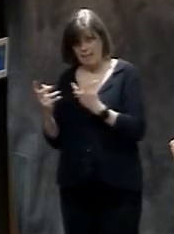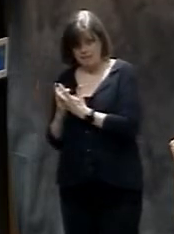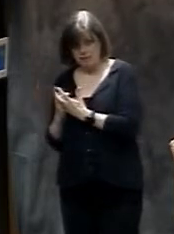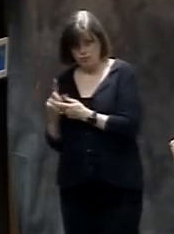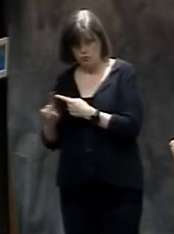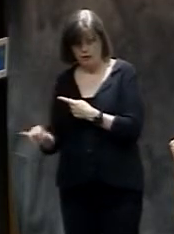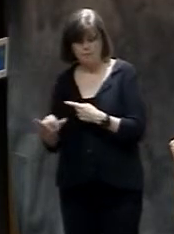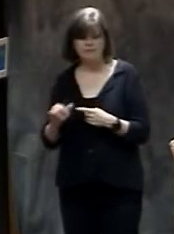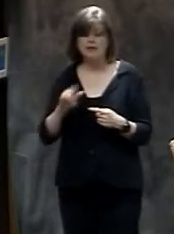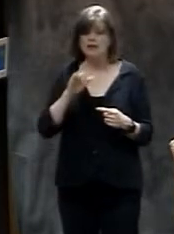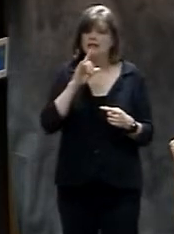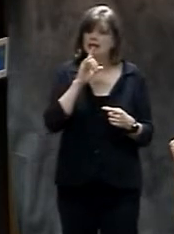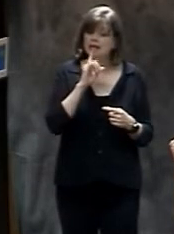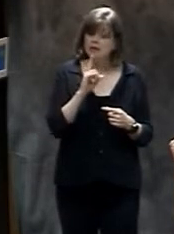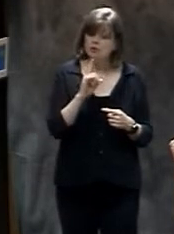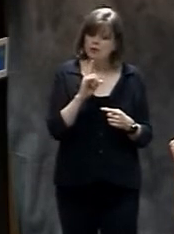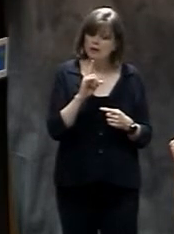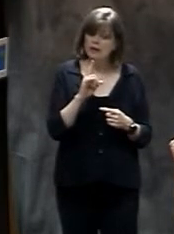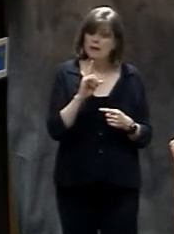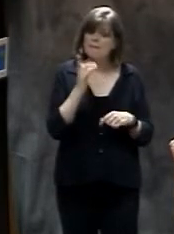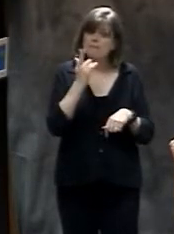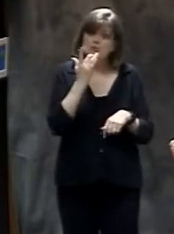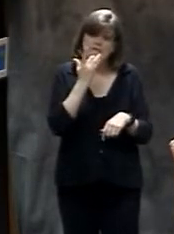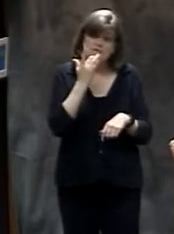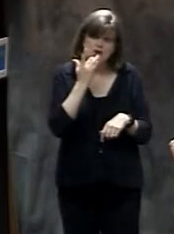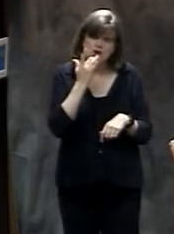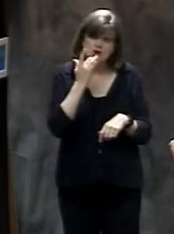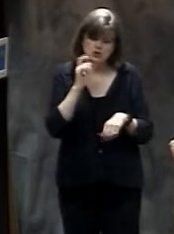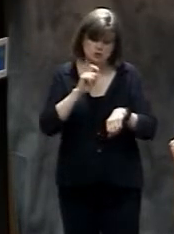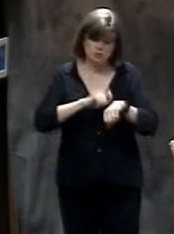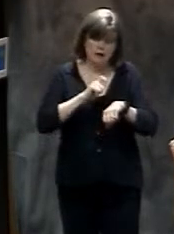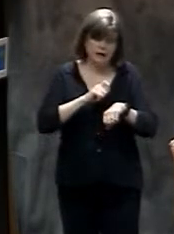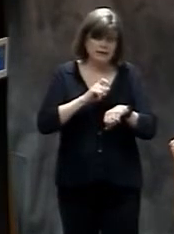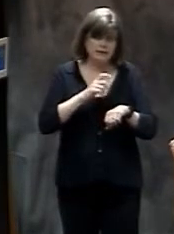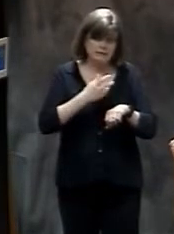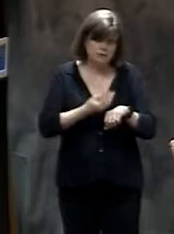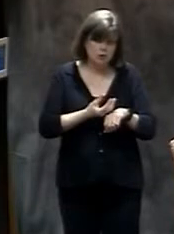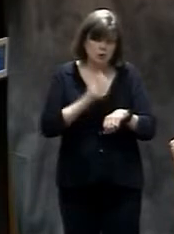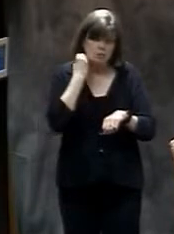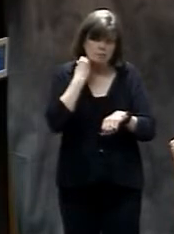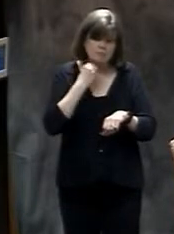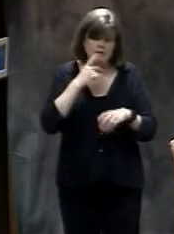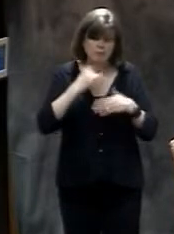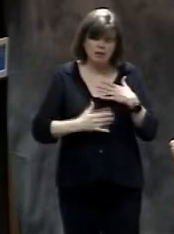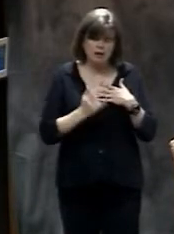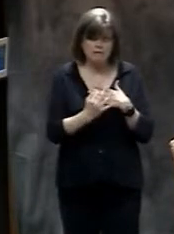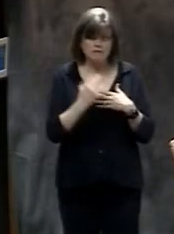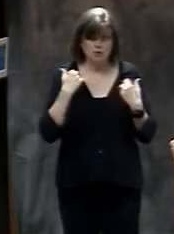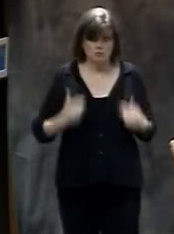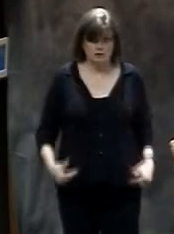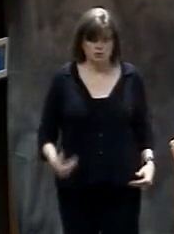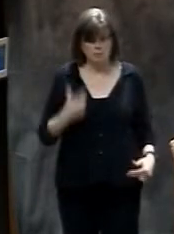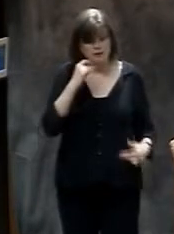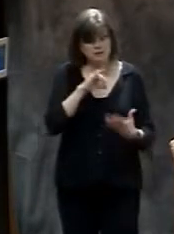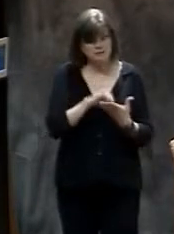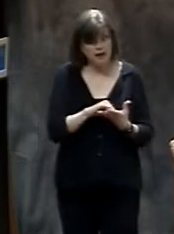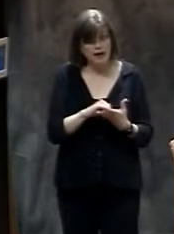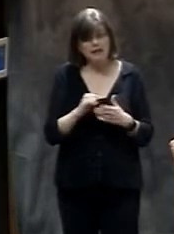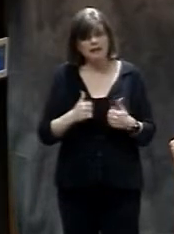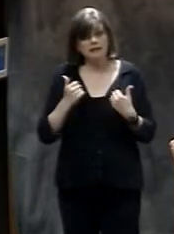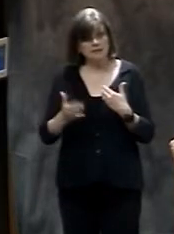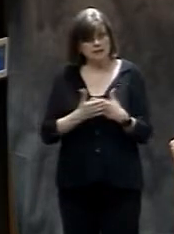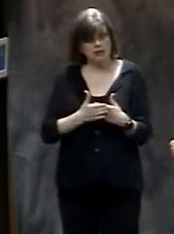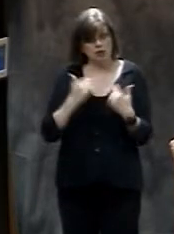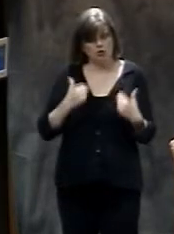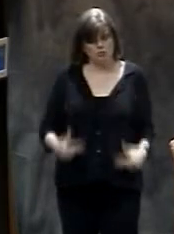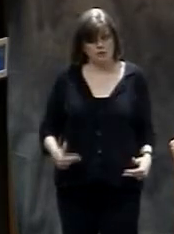organism, meaning that it preferentially feeds on humans. And so because of that, it lives near humans. This is not a mosquito